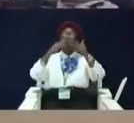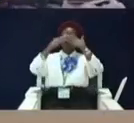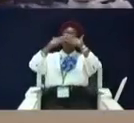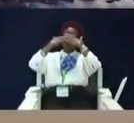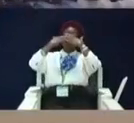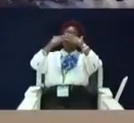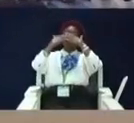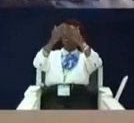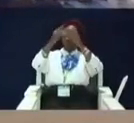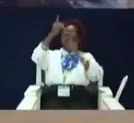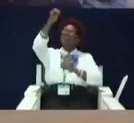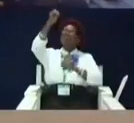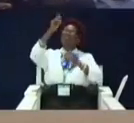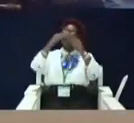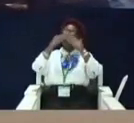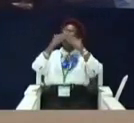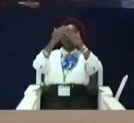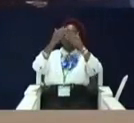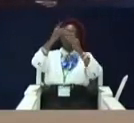thank you. Amen.